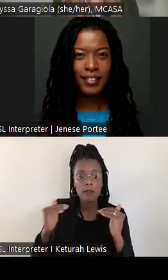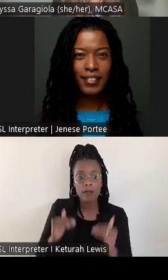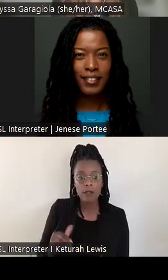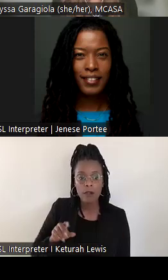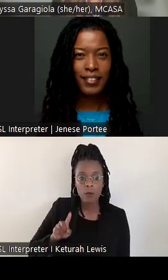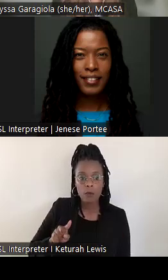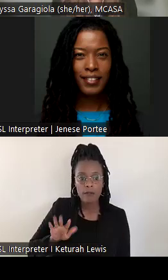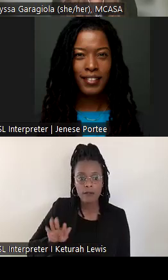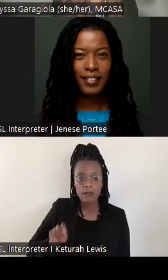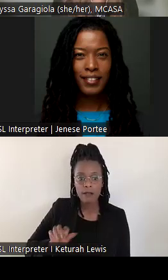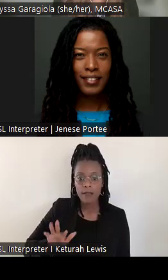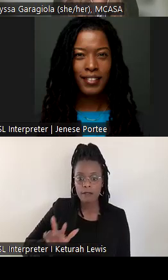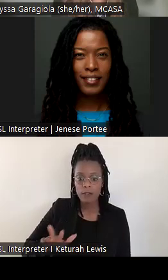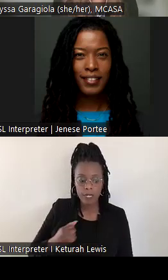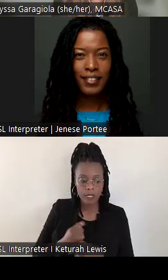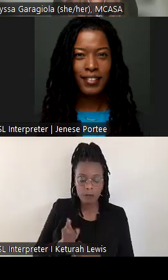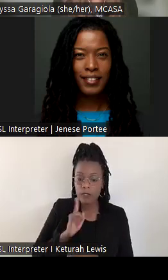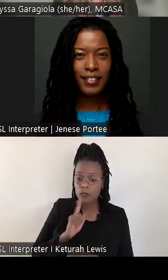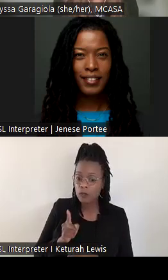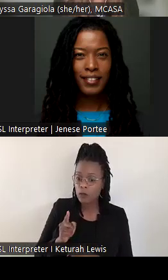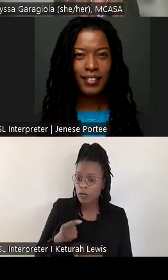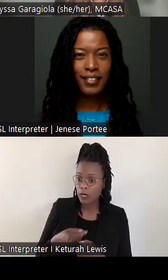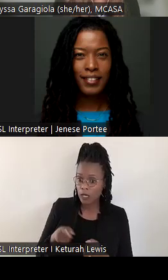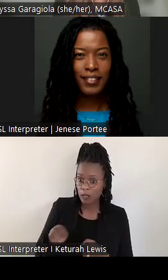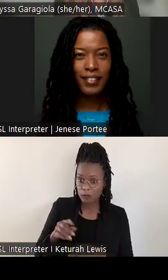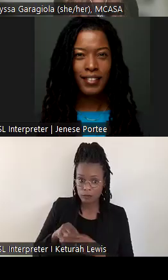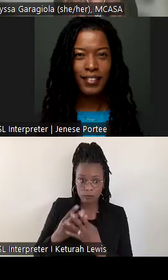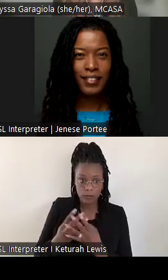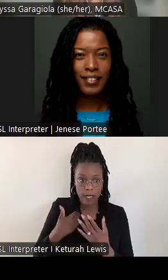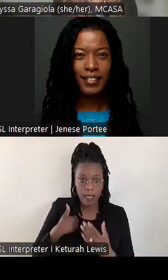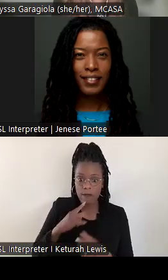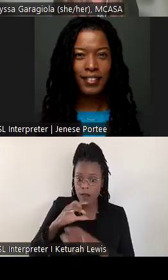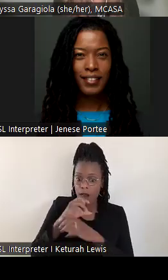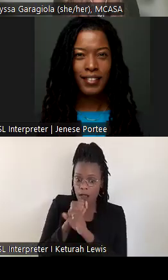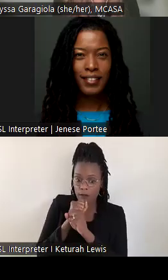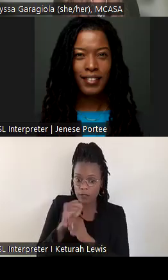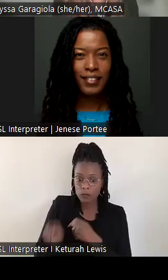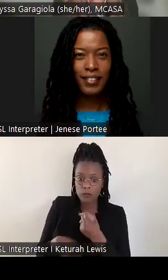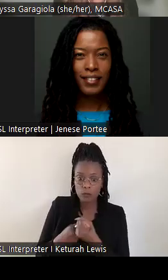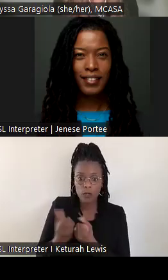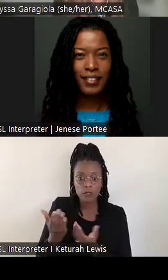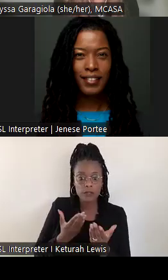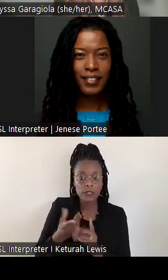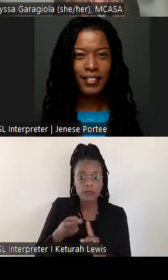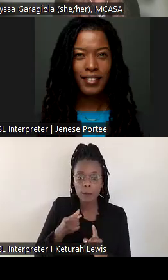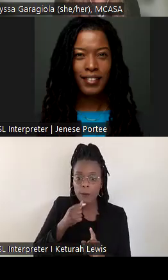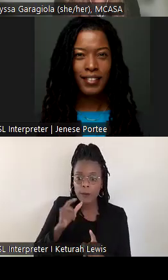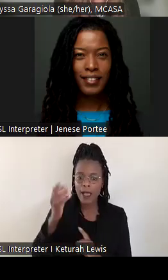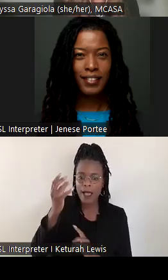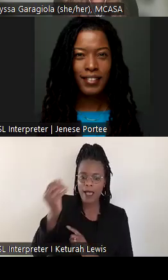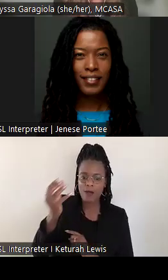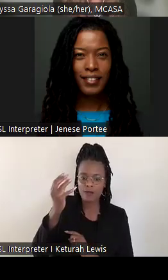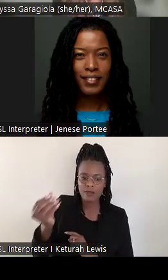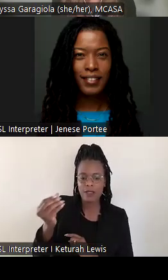115.53 ensures that inmates have access to confidential support services from outside organizations like rape